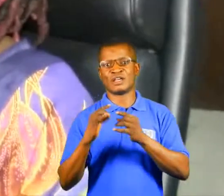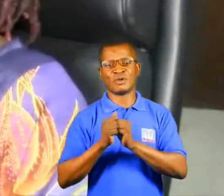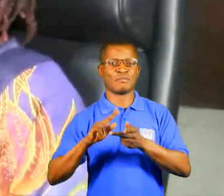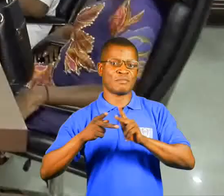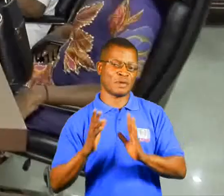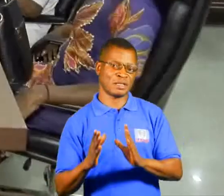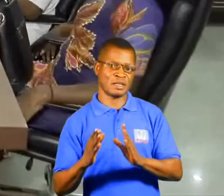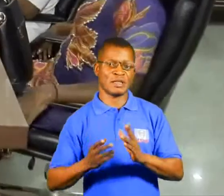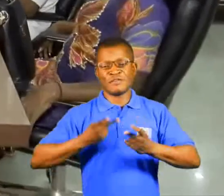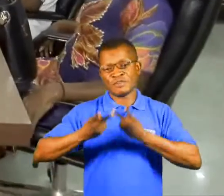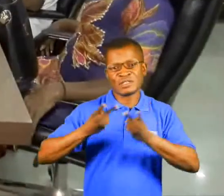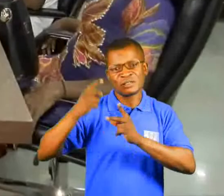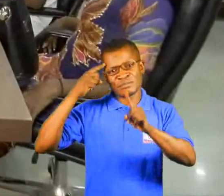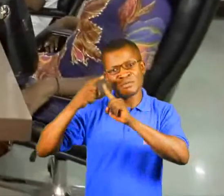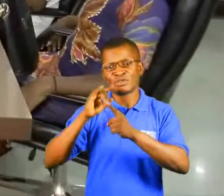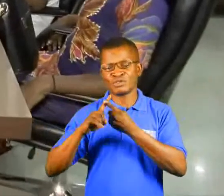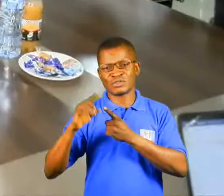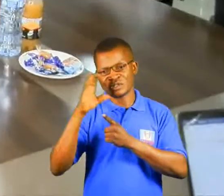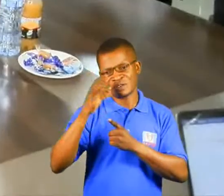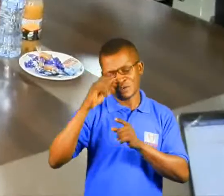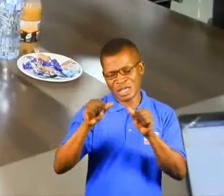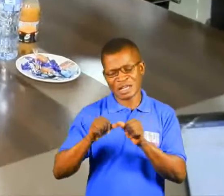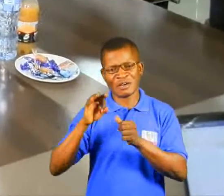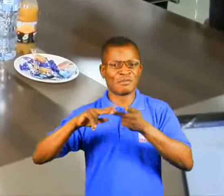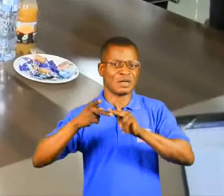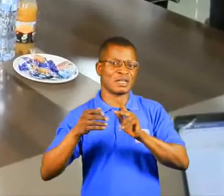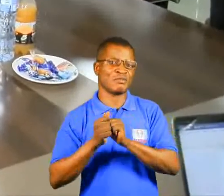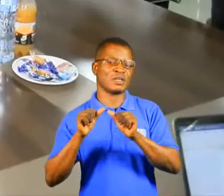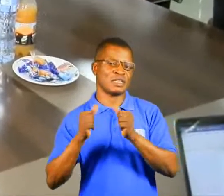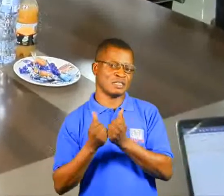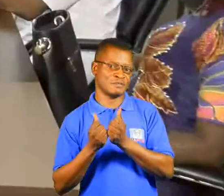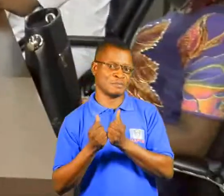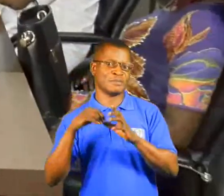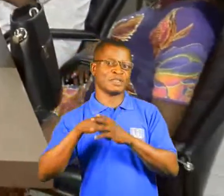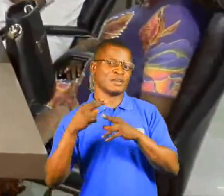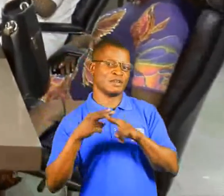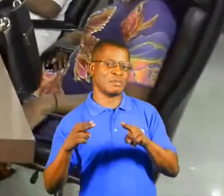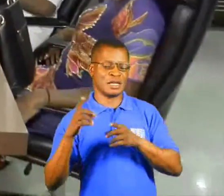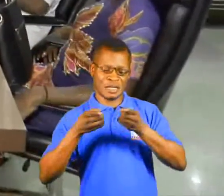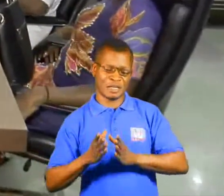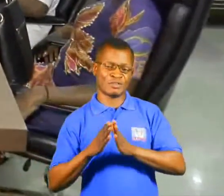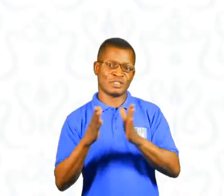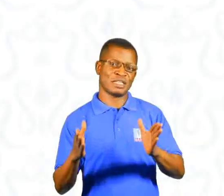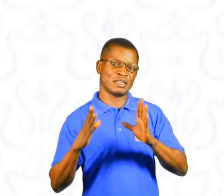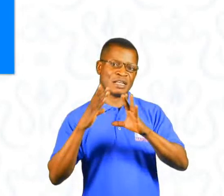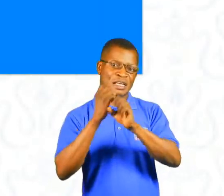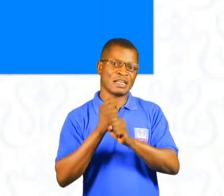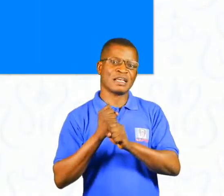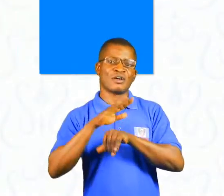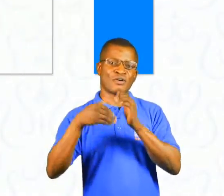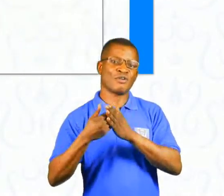his partner. The purpose of the visit is to seek areas of partnership with the agency. In her remarks, the Director